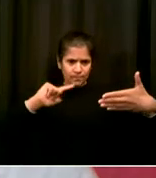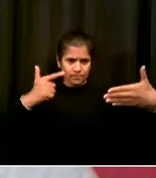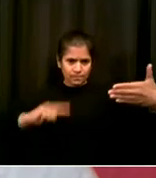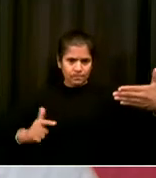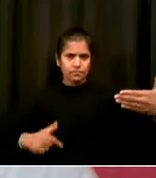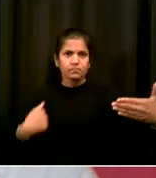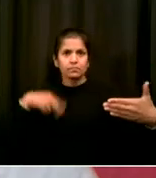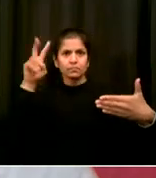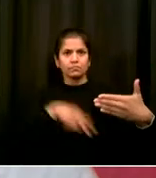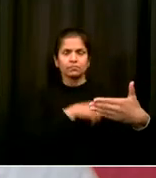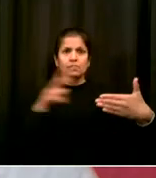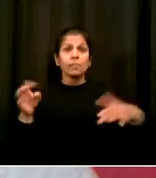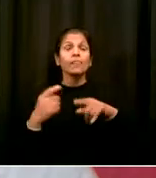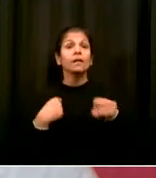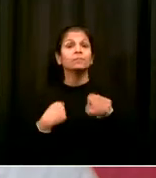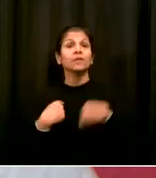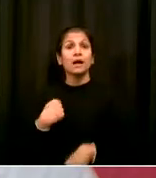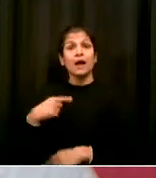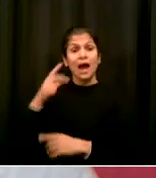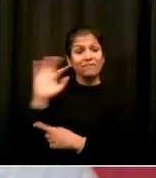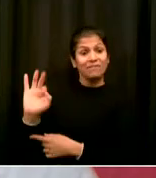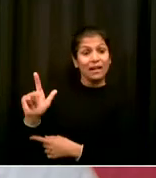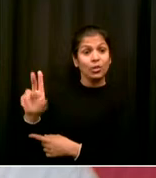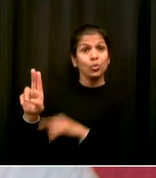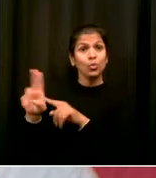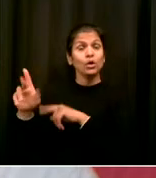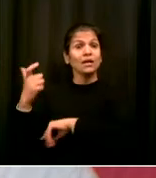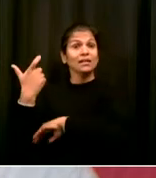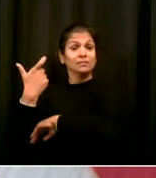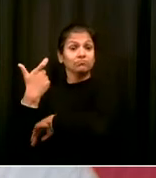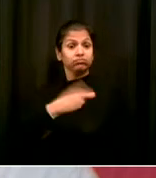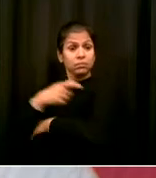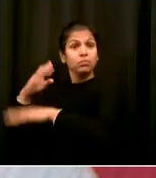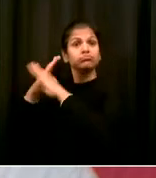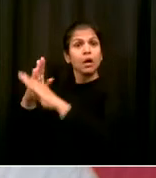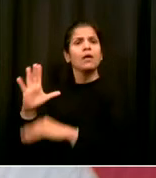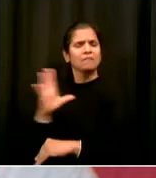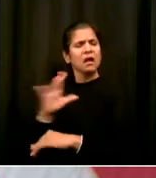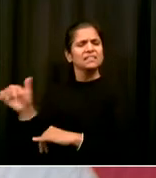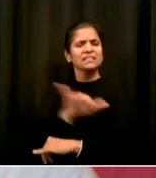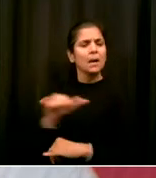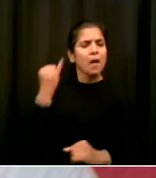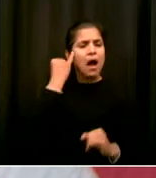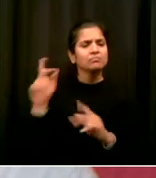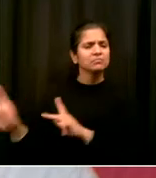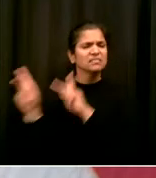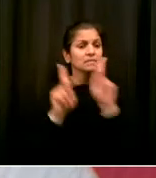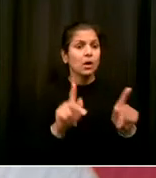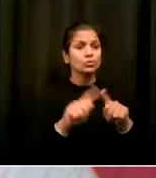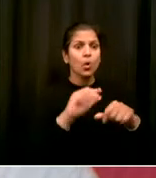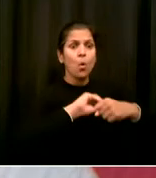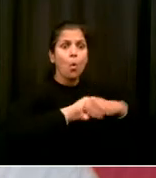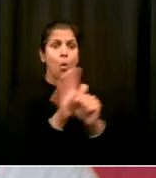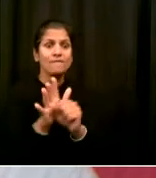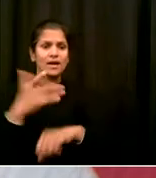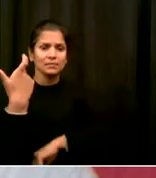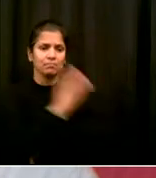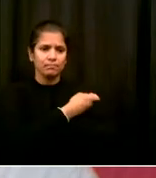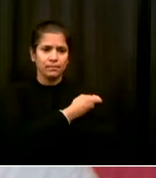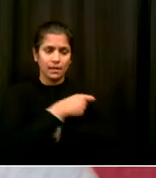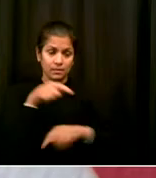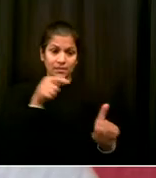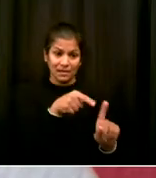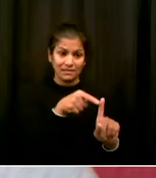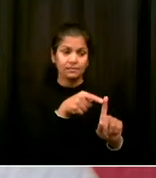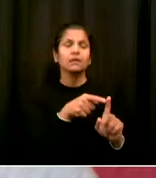overdrive. Growing capacity through these initiatives, along with our existing hospital, clinic, and pharmacy